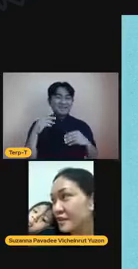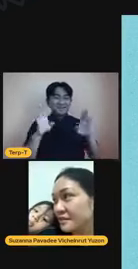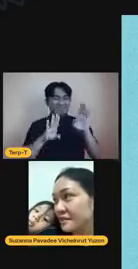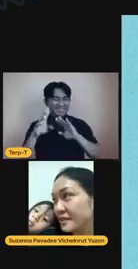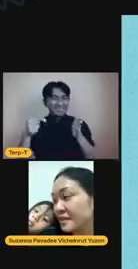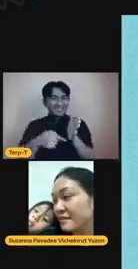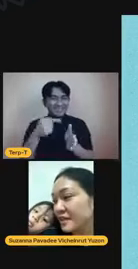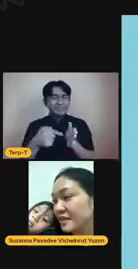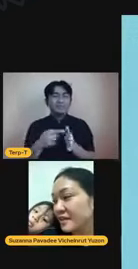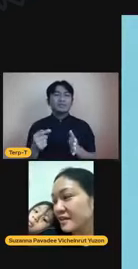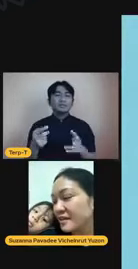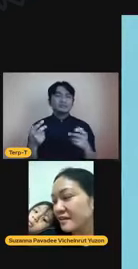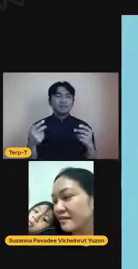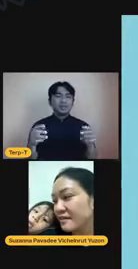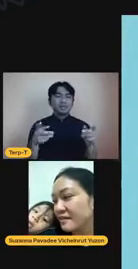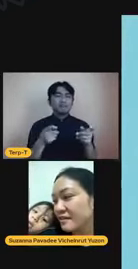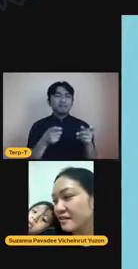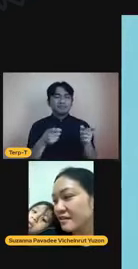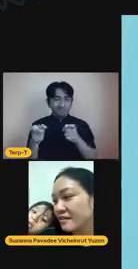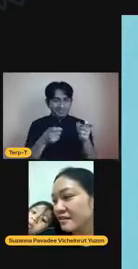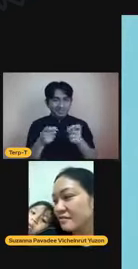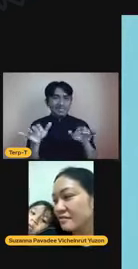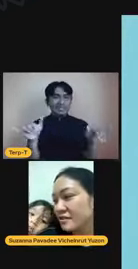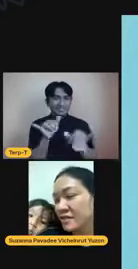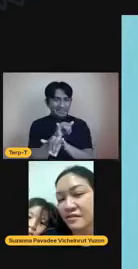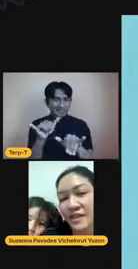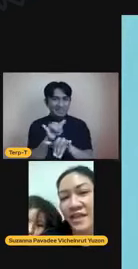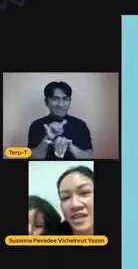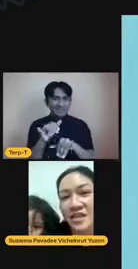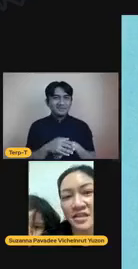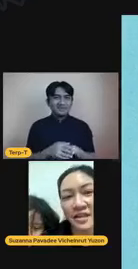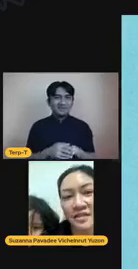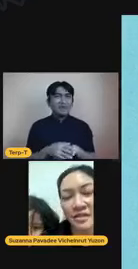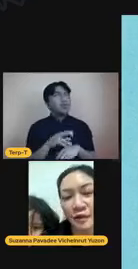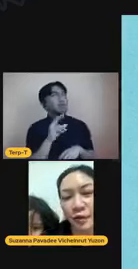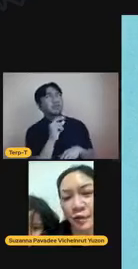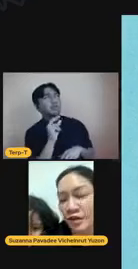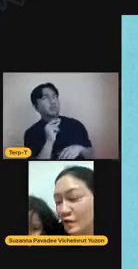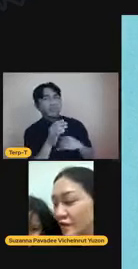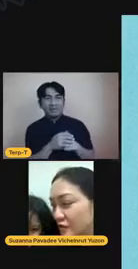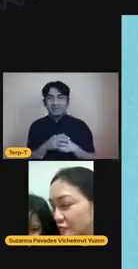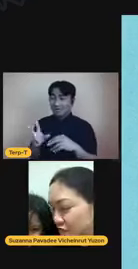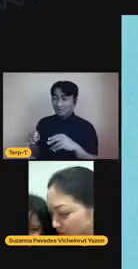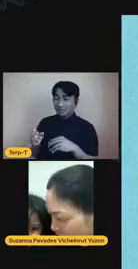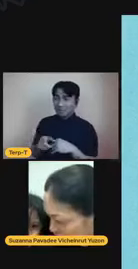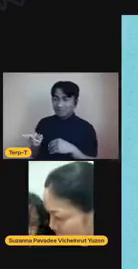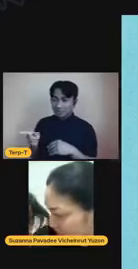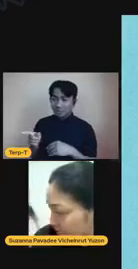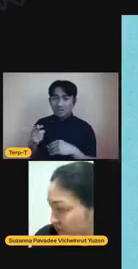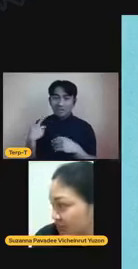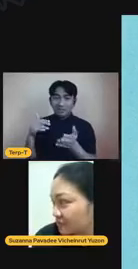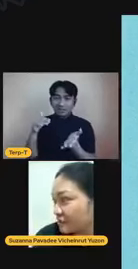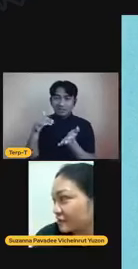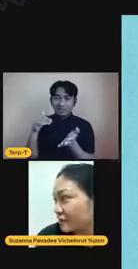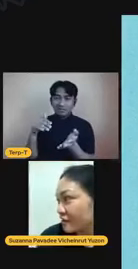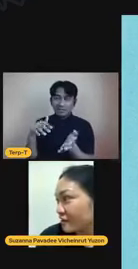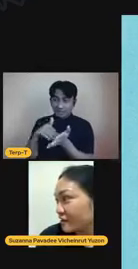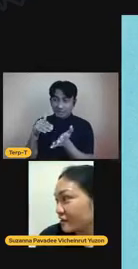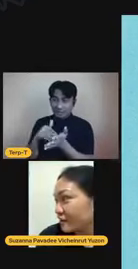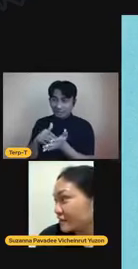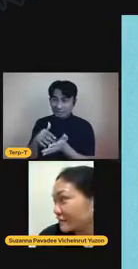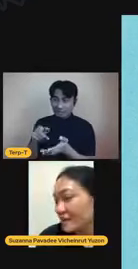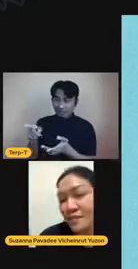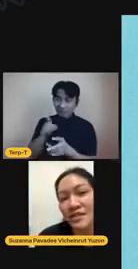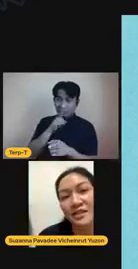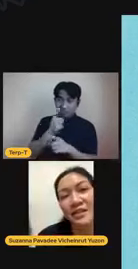treat Joey different anyway, you think? No. She still has to do her homework. She actually studies harder than you. She works harder